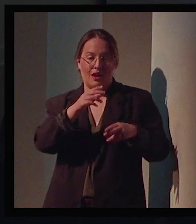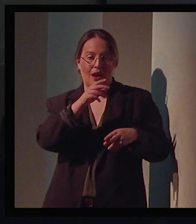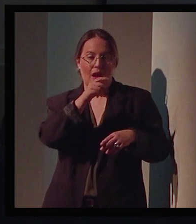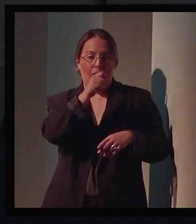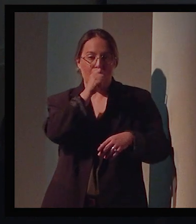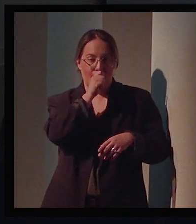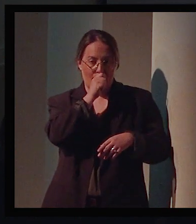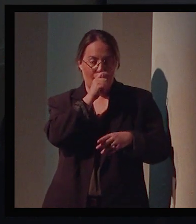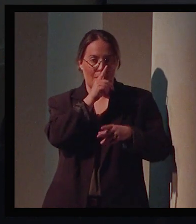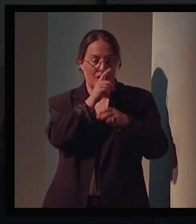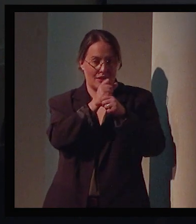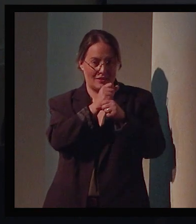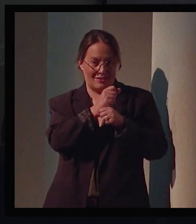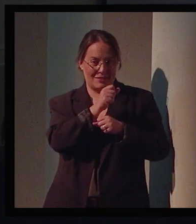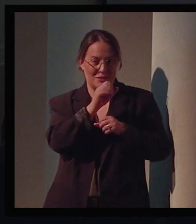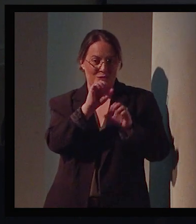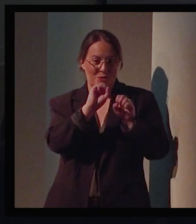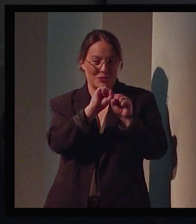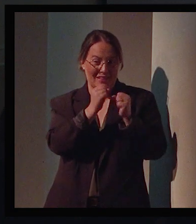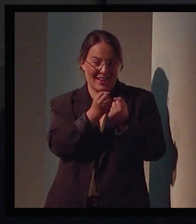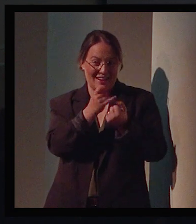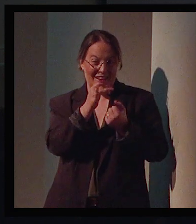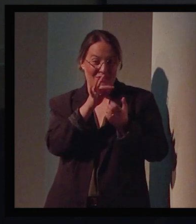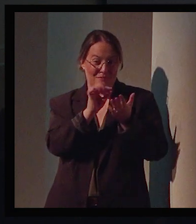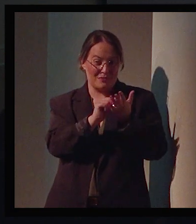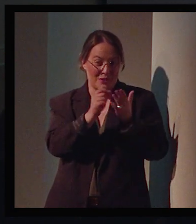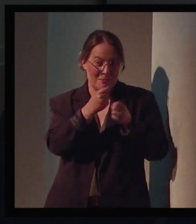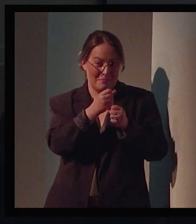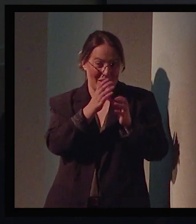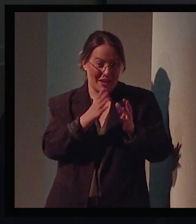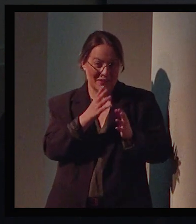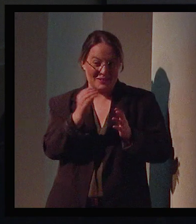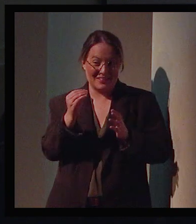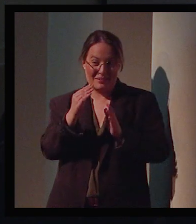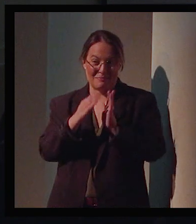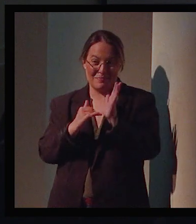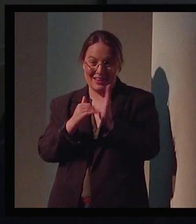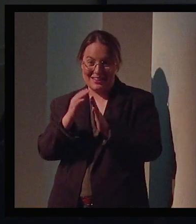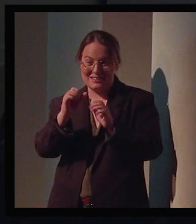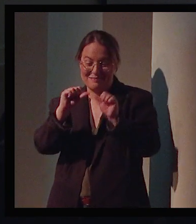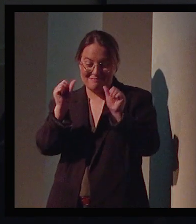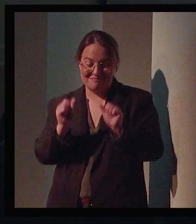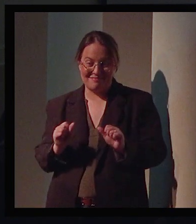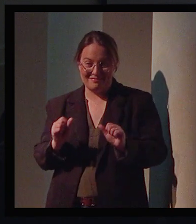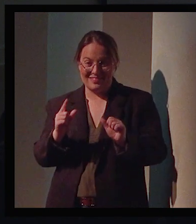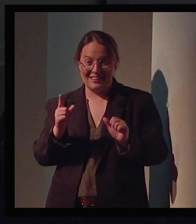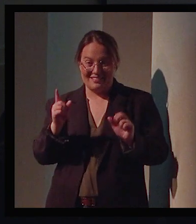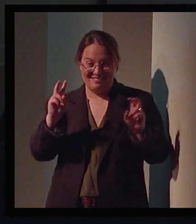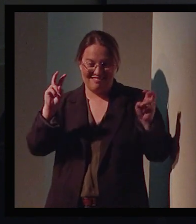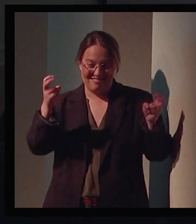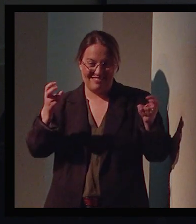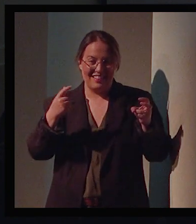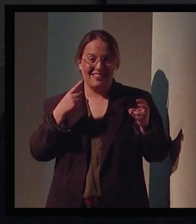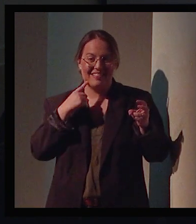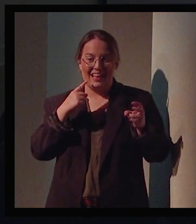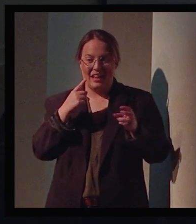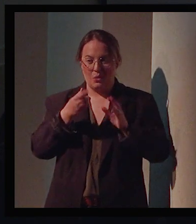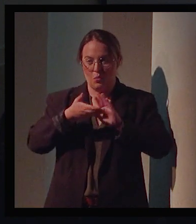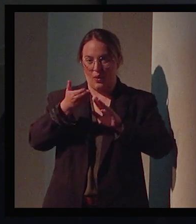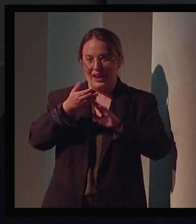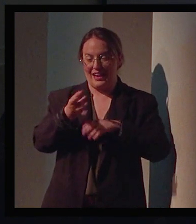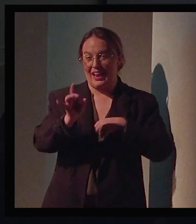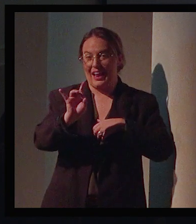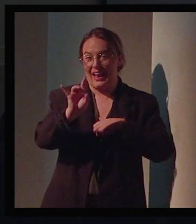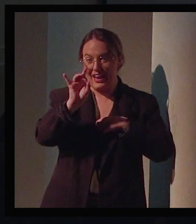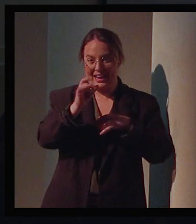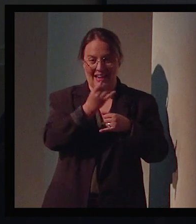Sculptors, and Printmakers. And between 1874 and 1886, they organized 8 independent exhibitions meant